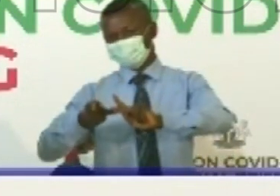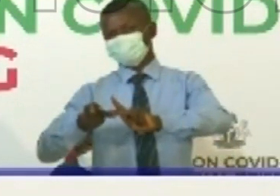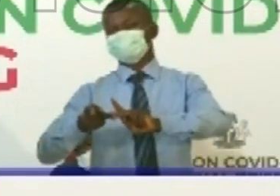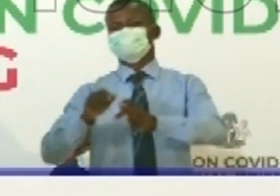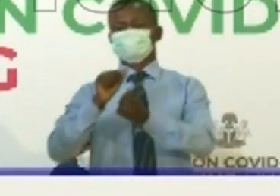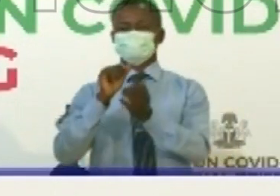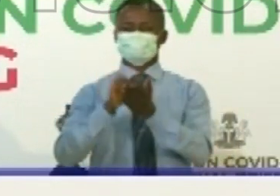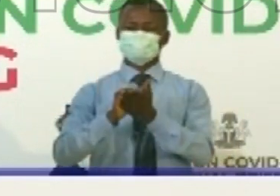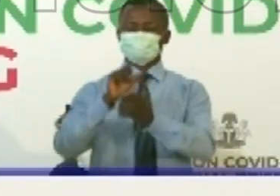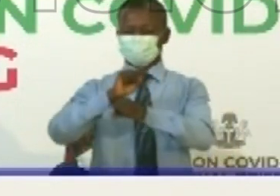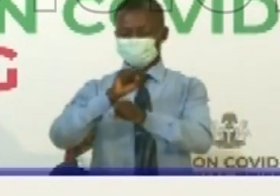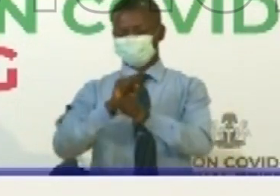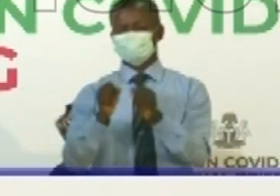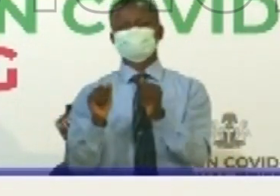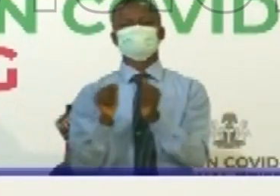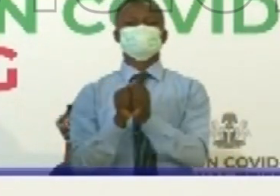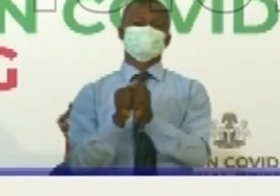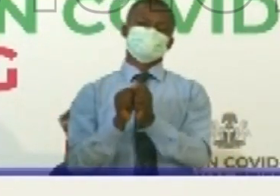that are working with us.